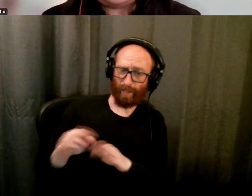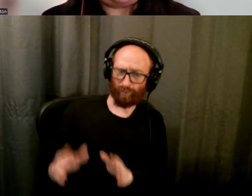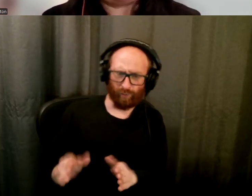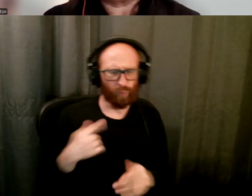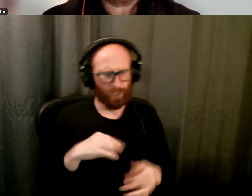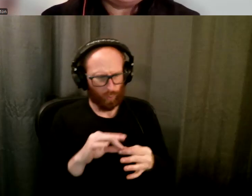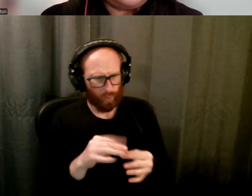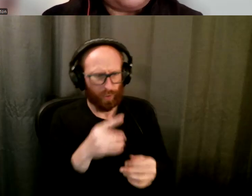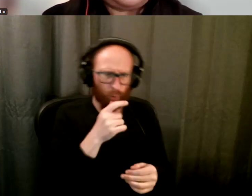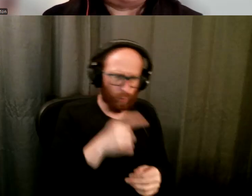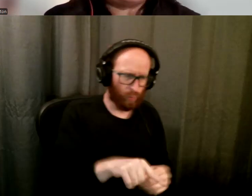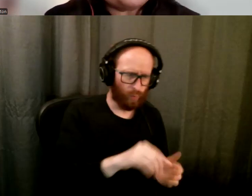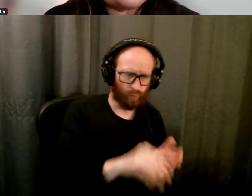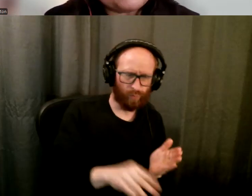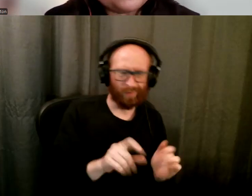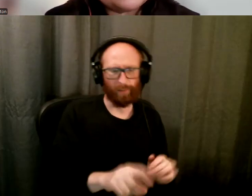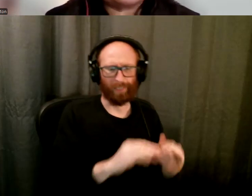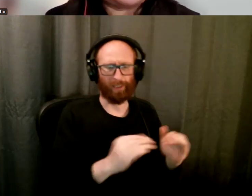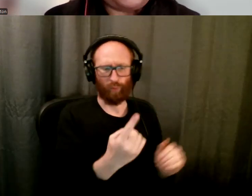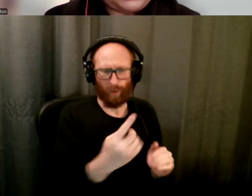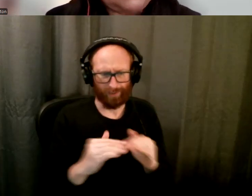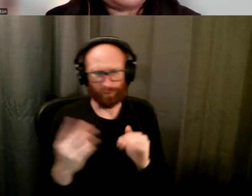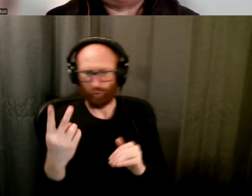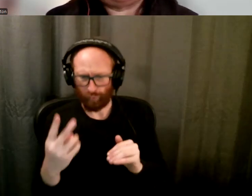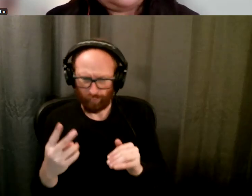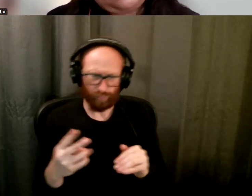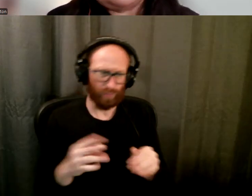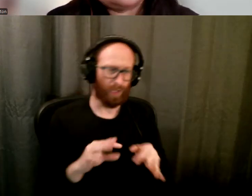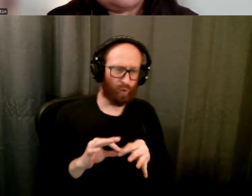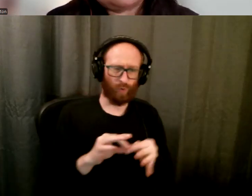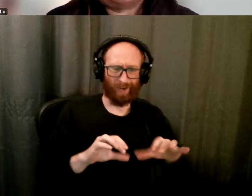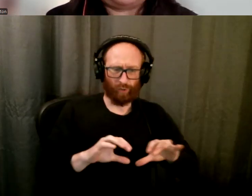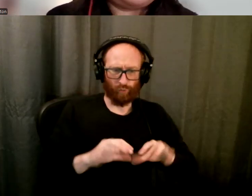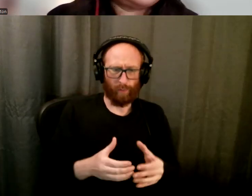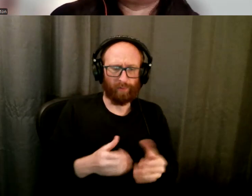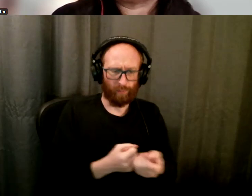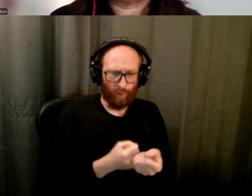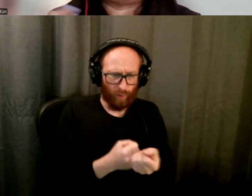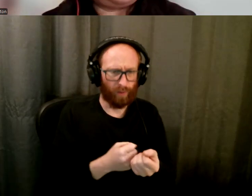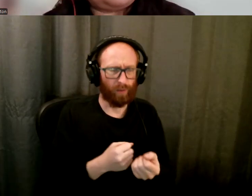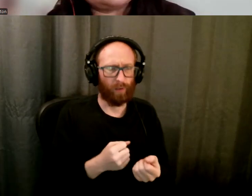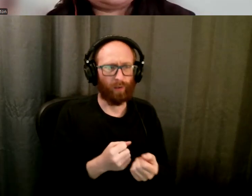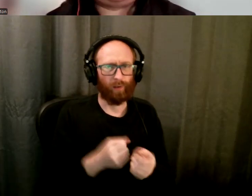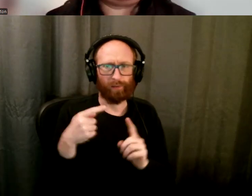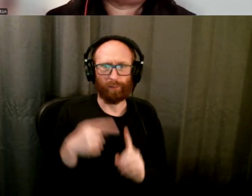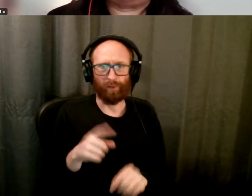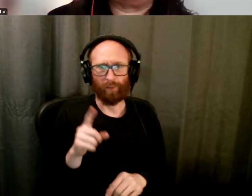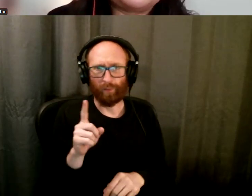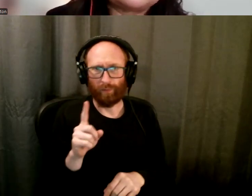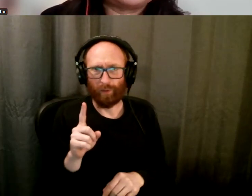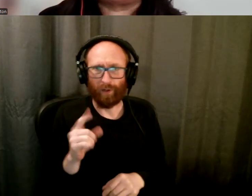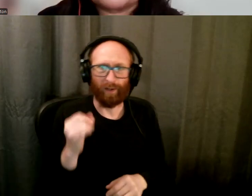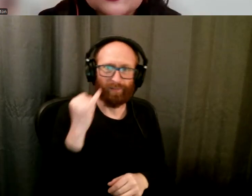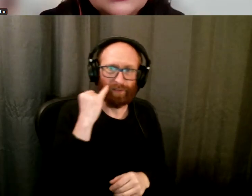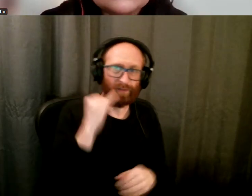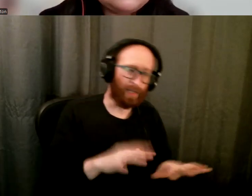one, a tier two, coordinate group supports, specifically what the areas are, whether it's anxiety, whether it's attendance, whether